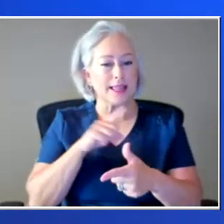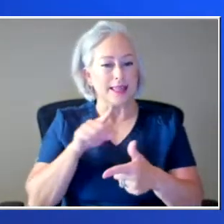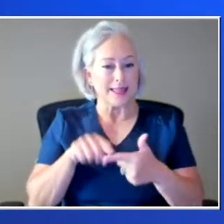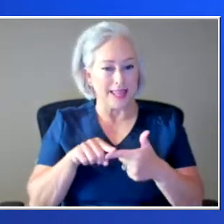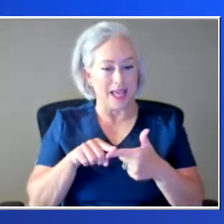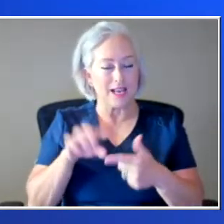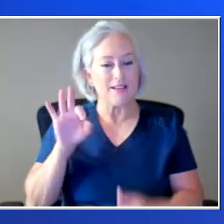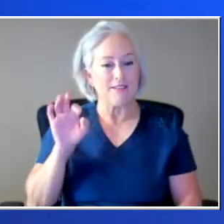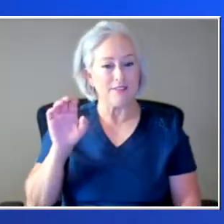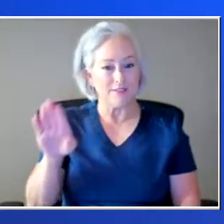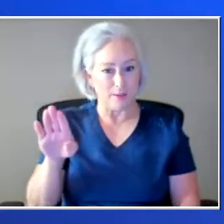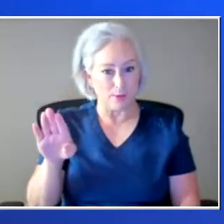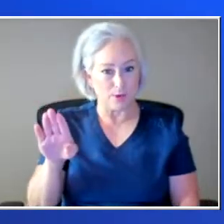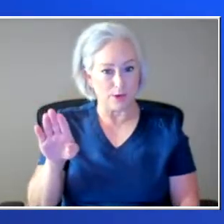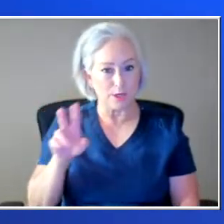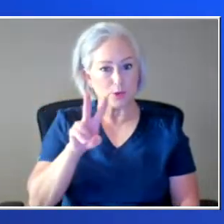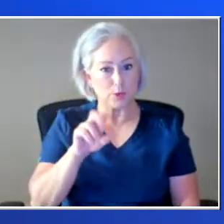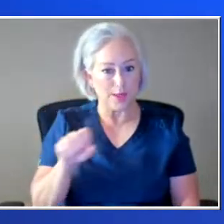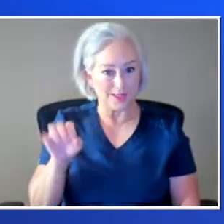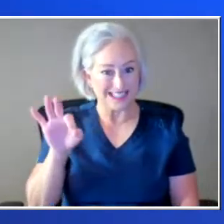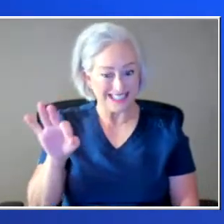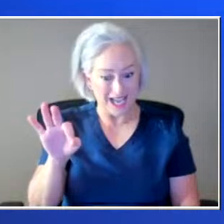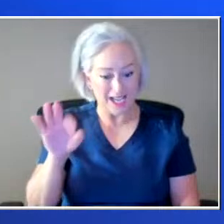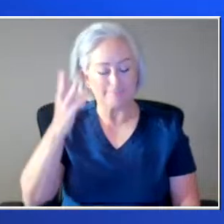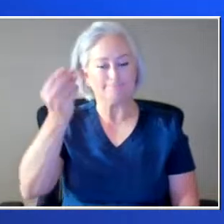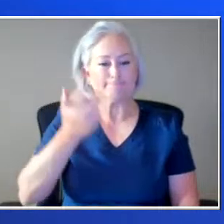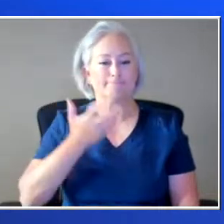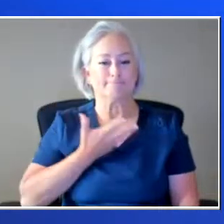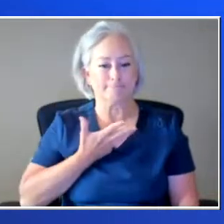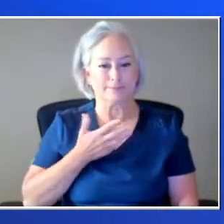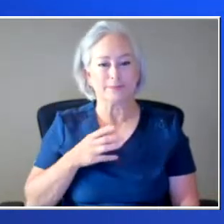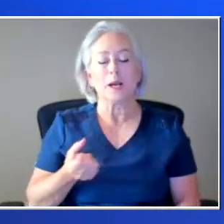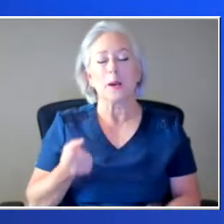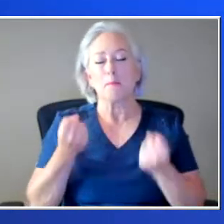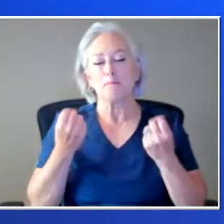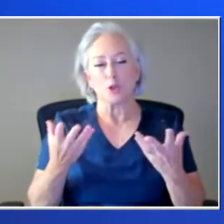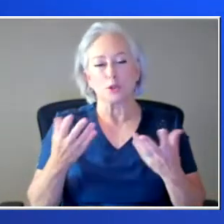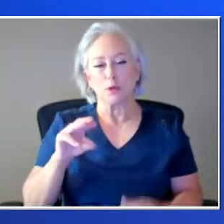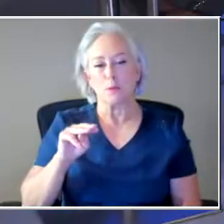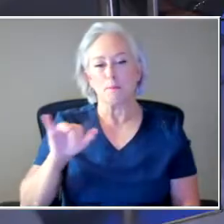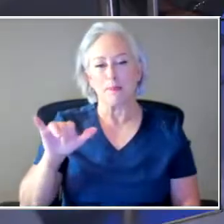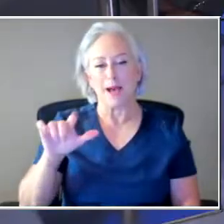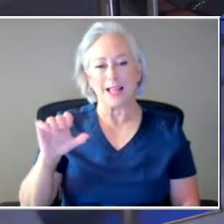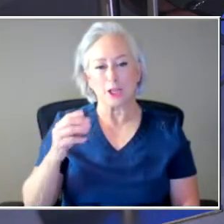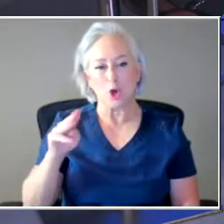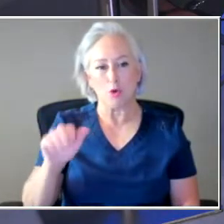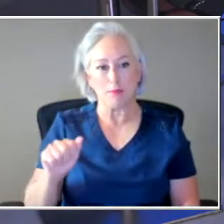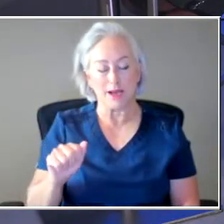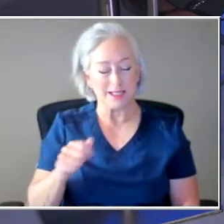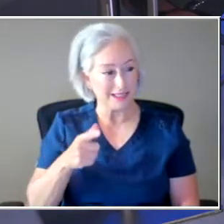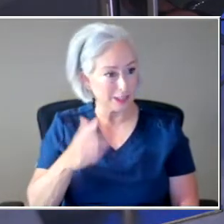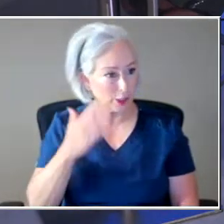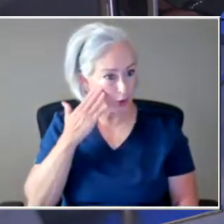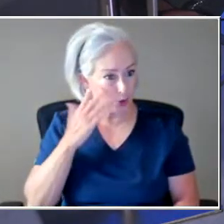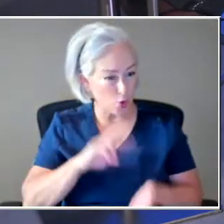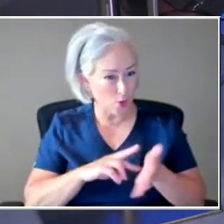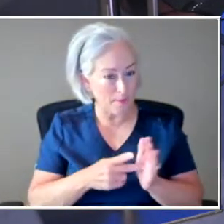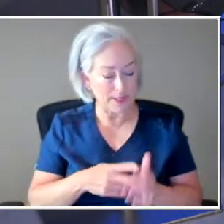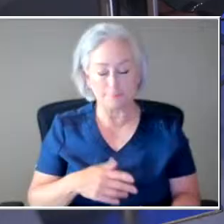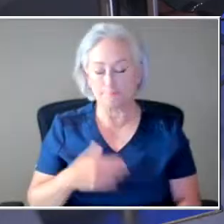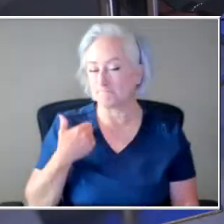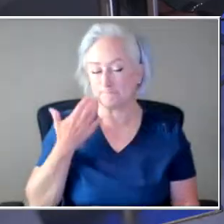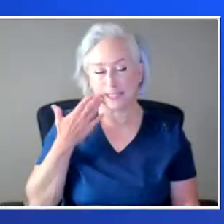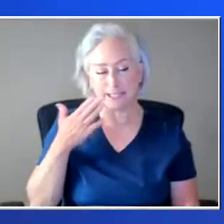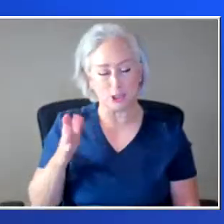February of 2009, I was diagnosed with multiple myeloma. Did you even know what that was? I did not know what it was, and I was